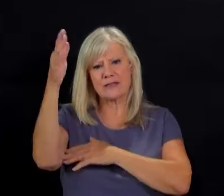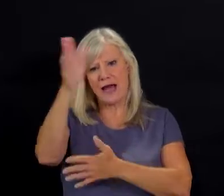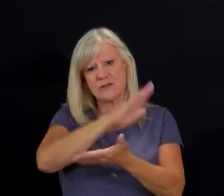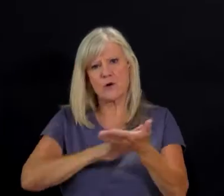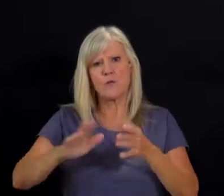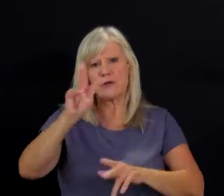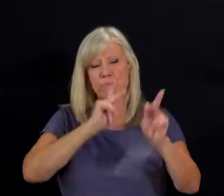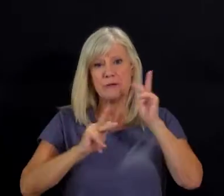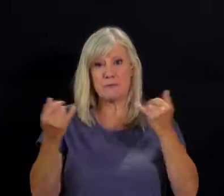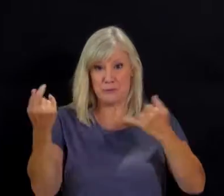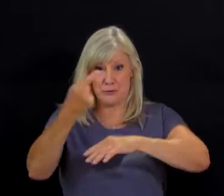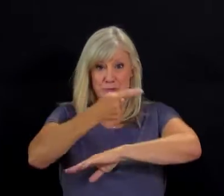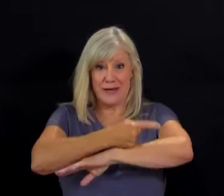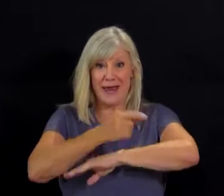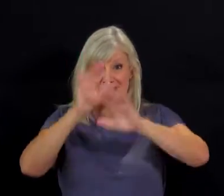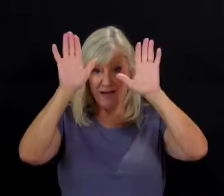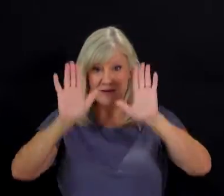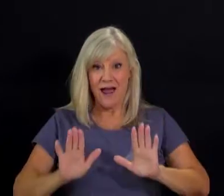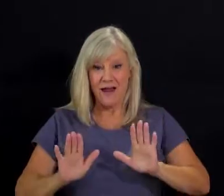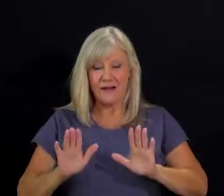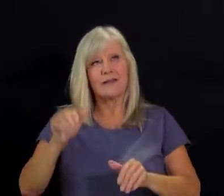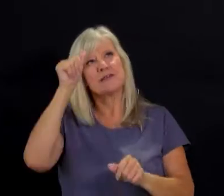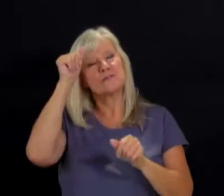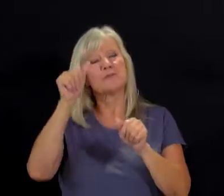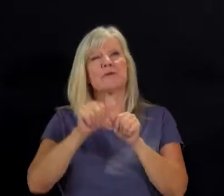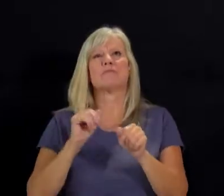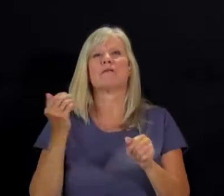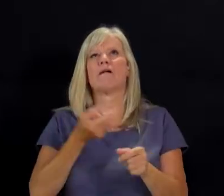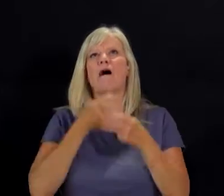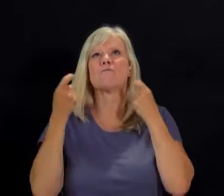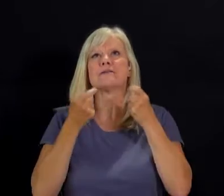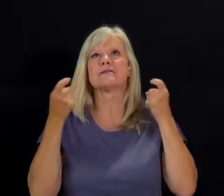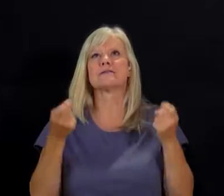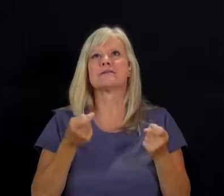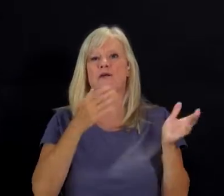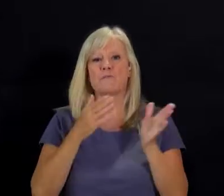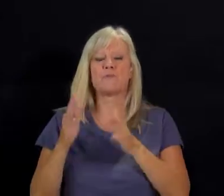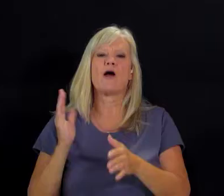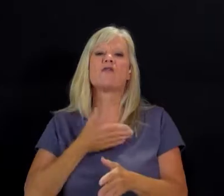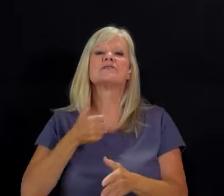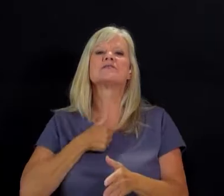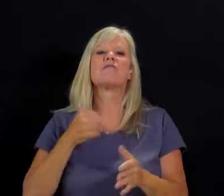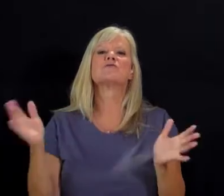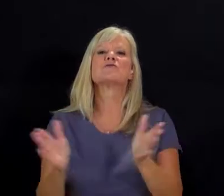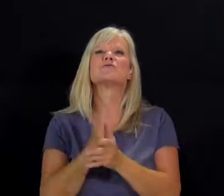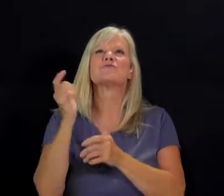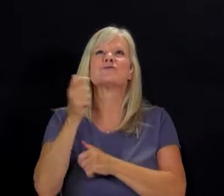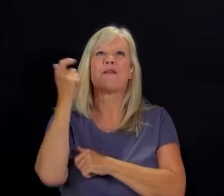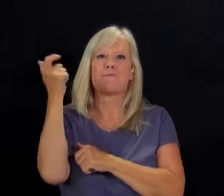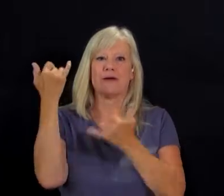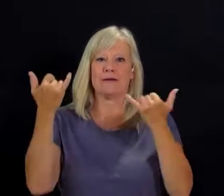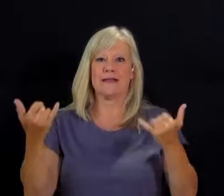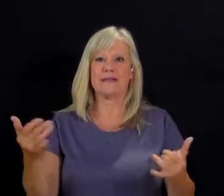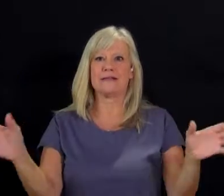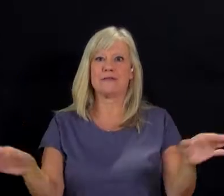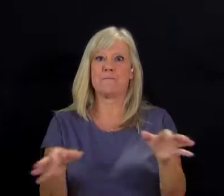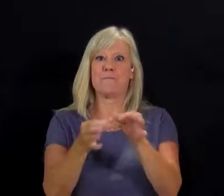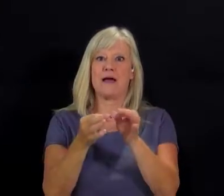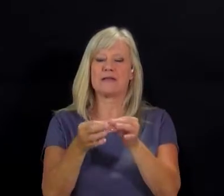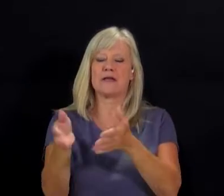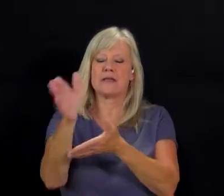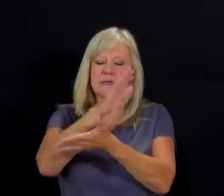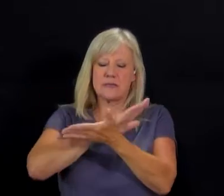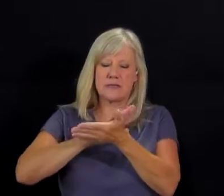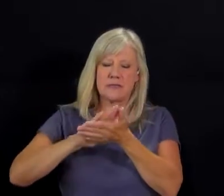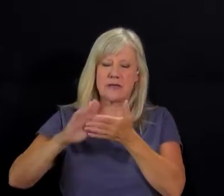this Sunday, let us call to mind our sins, and so prepare ourselves to celebrate worthily these sacred